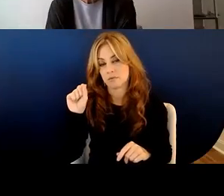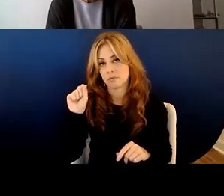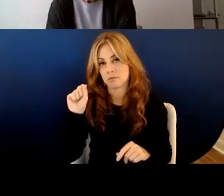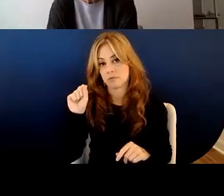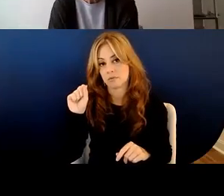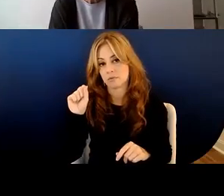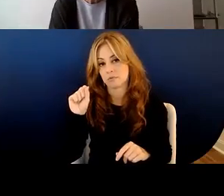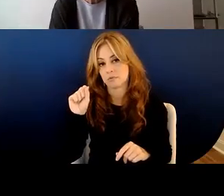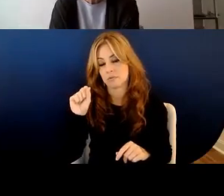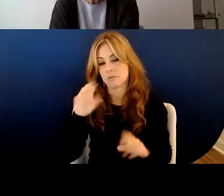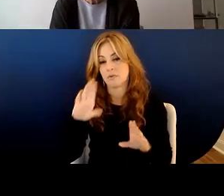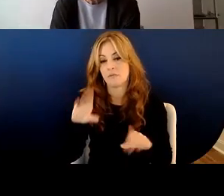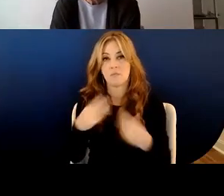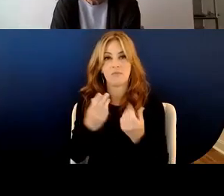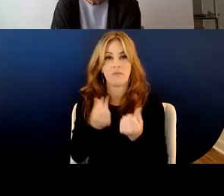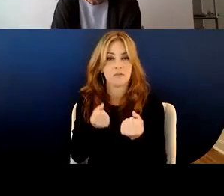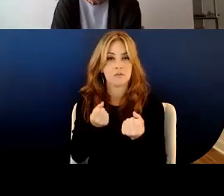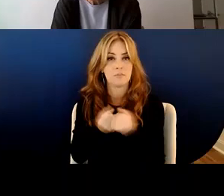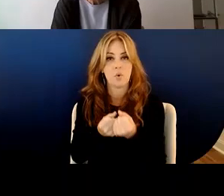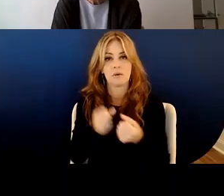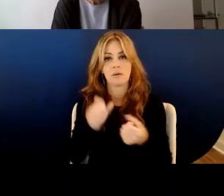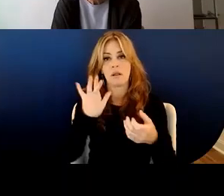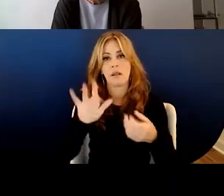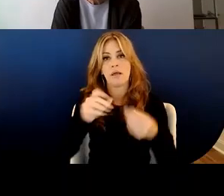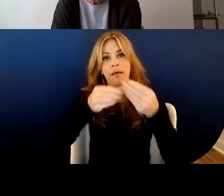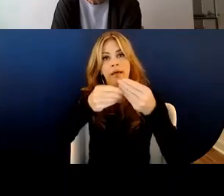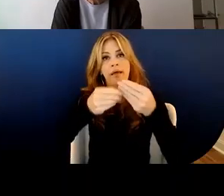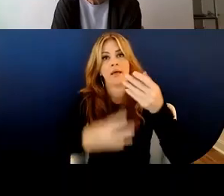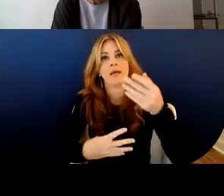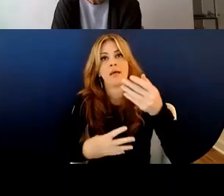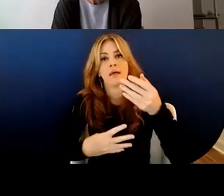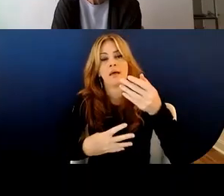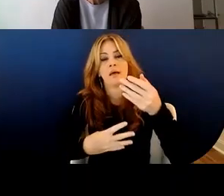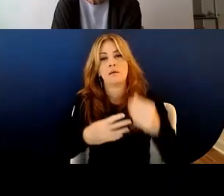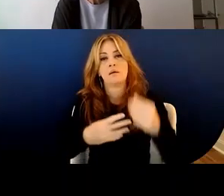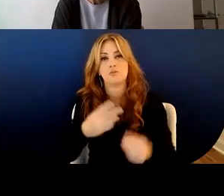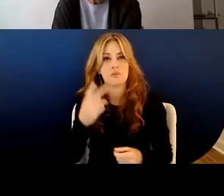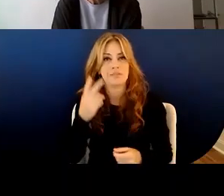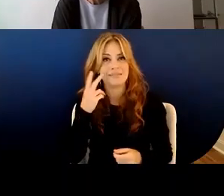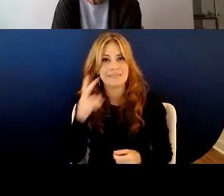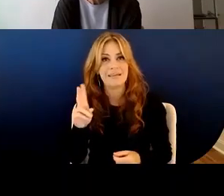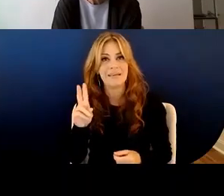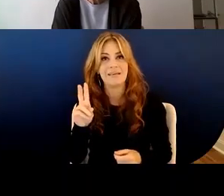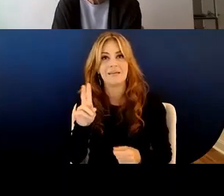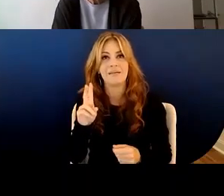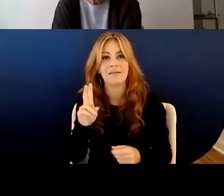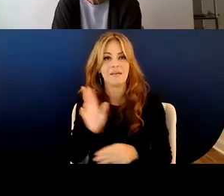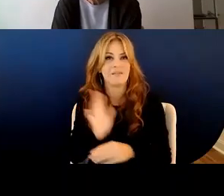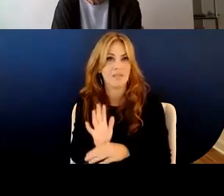support drop down where you can also see the videos